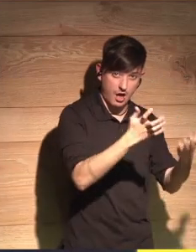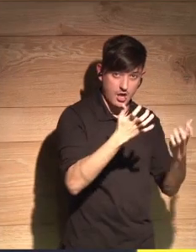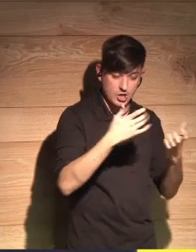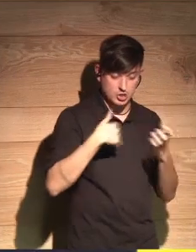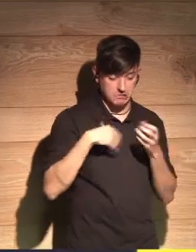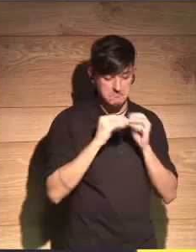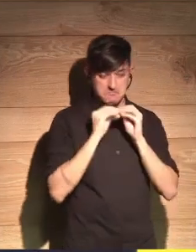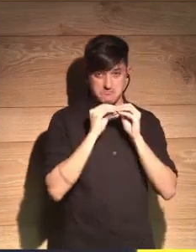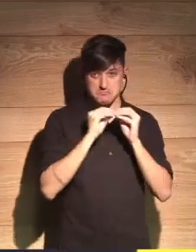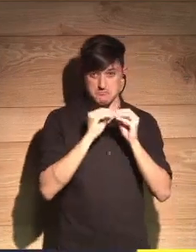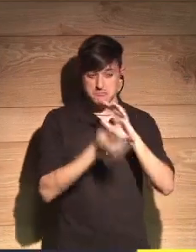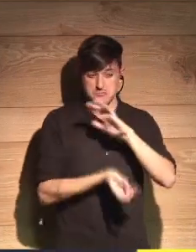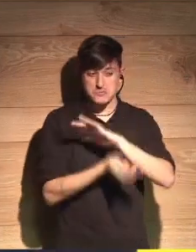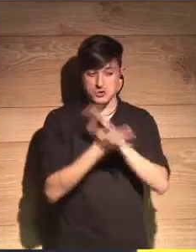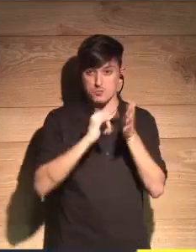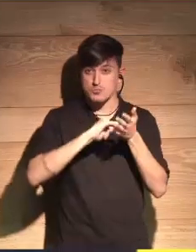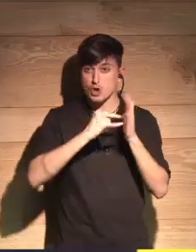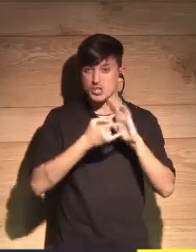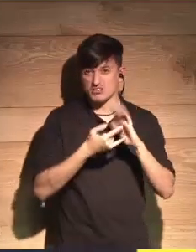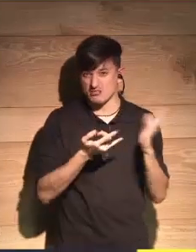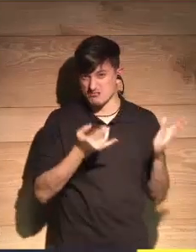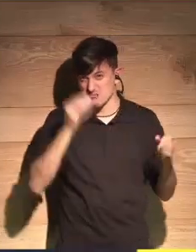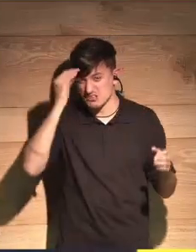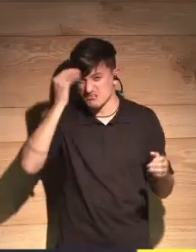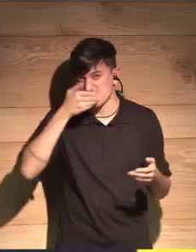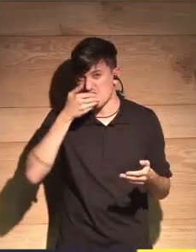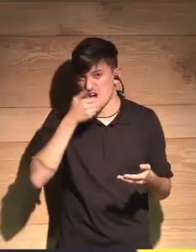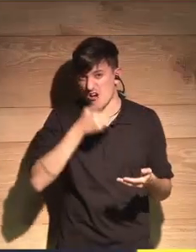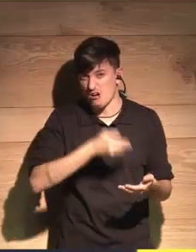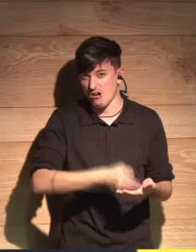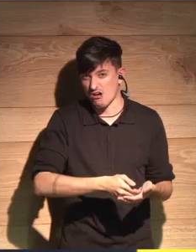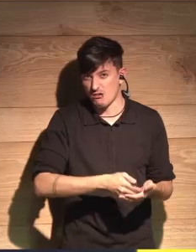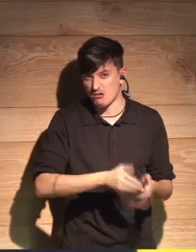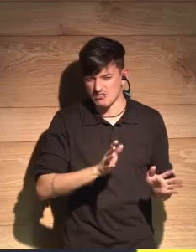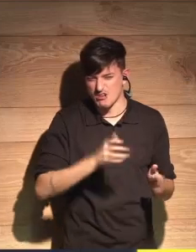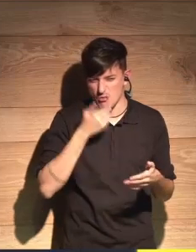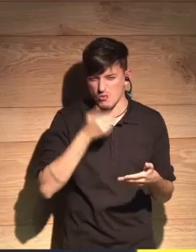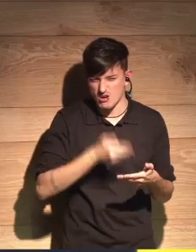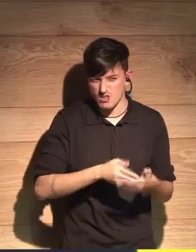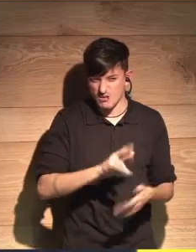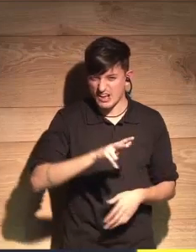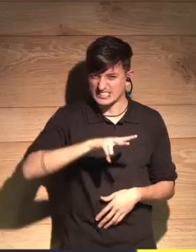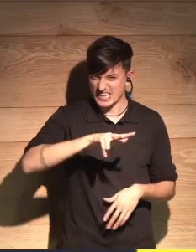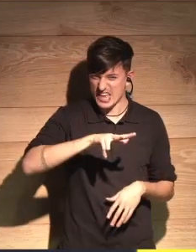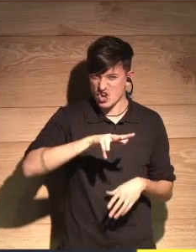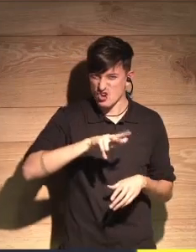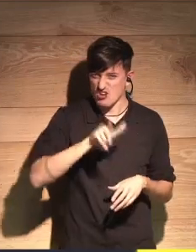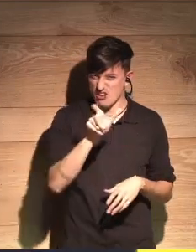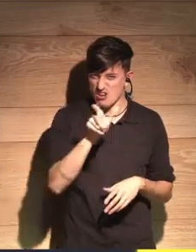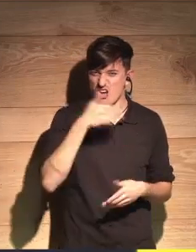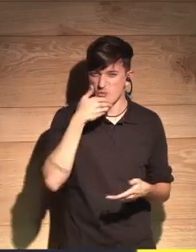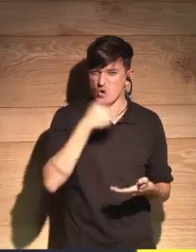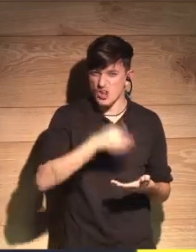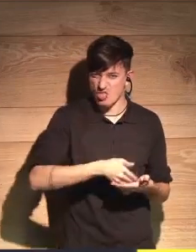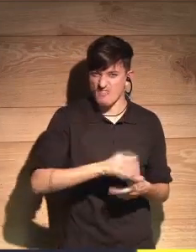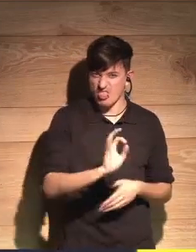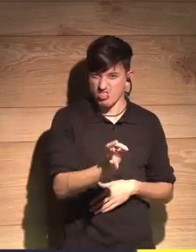technology at that time. And I carried out a project which was a rather boring project, I would